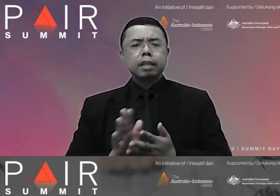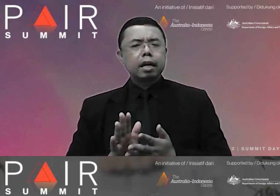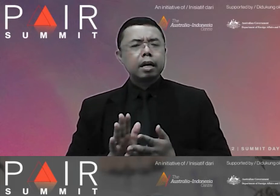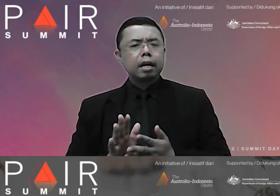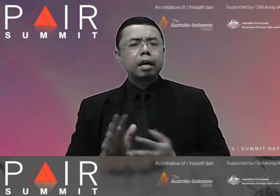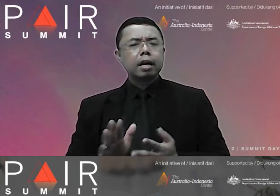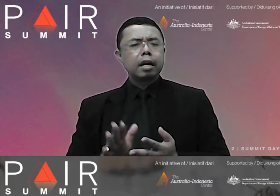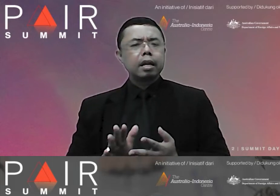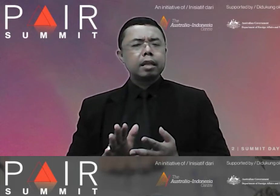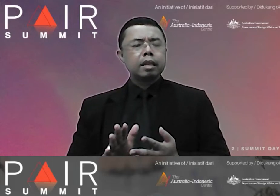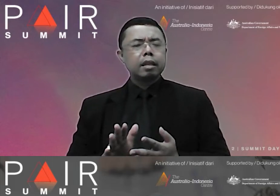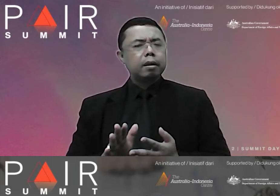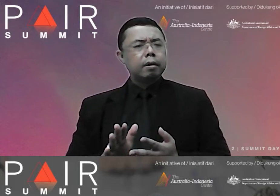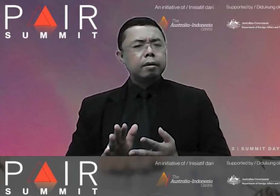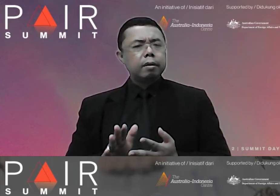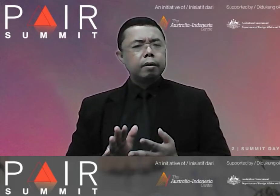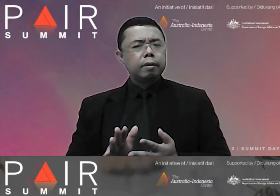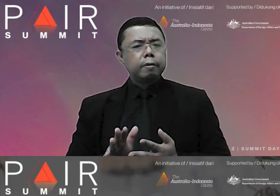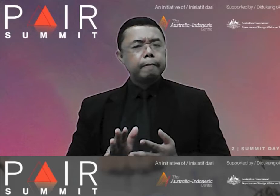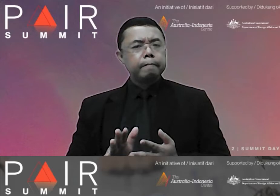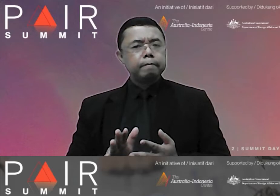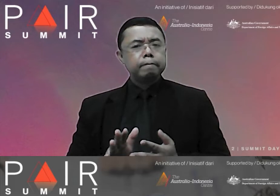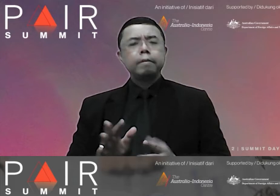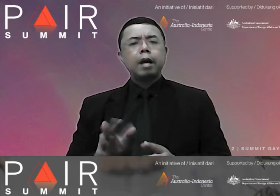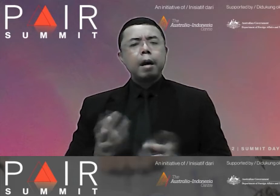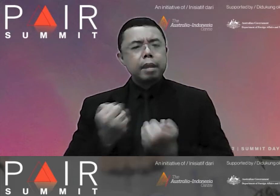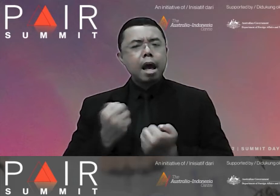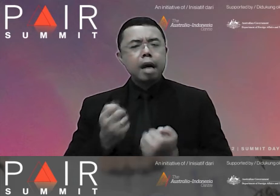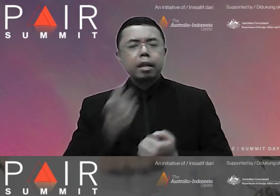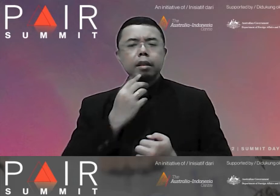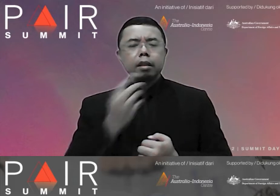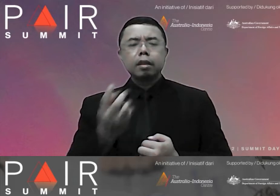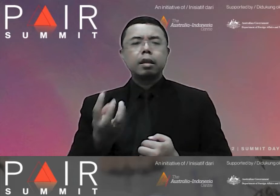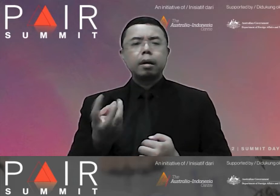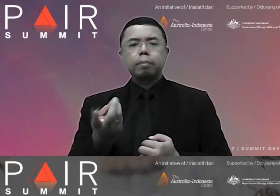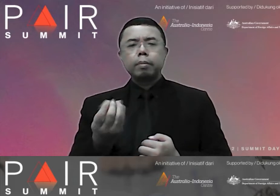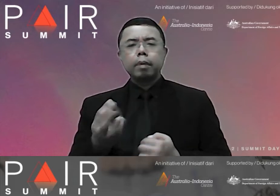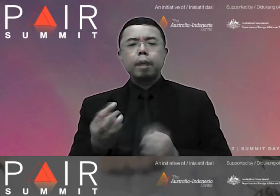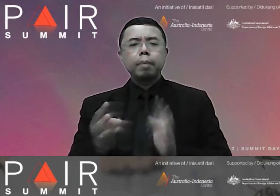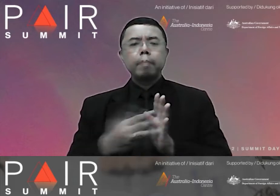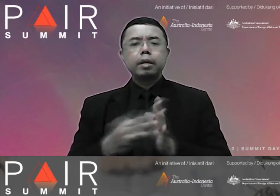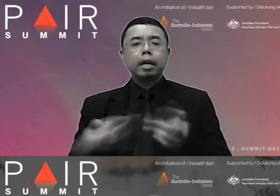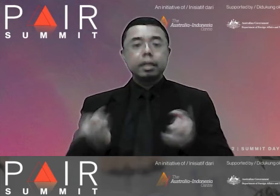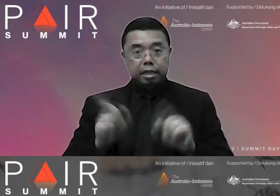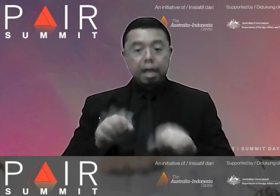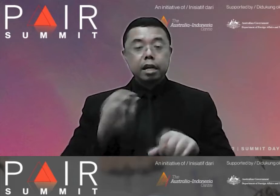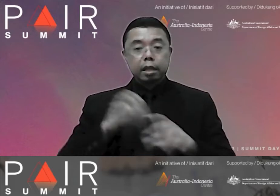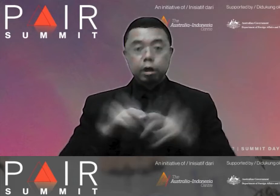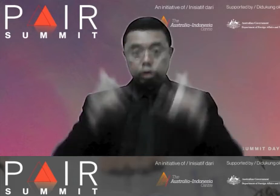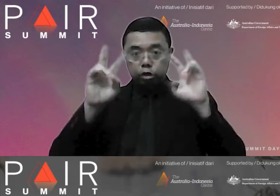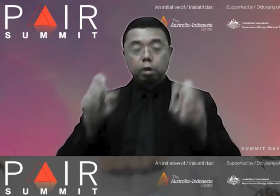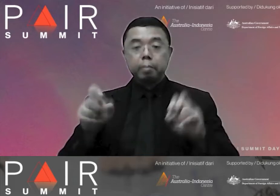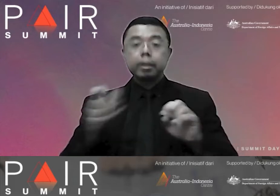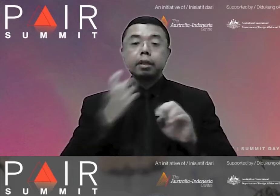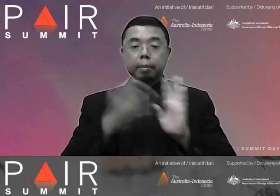assessment, because healthcare workers will assess different factors. Number one, how fit they are. And normally when